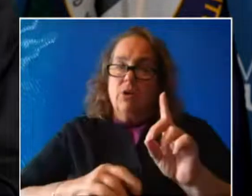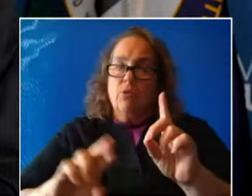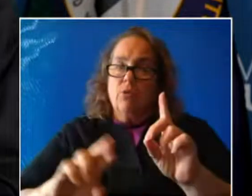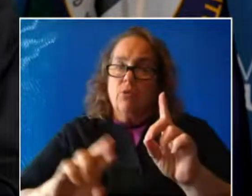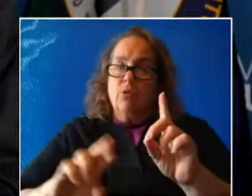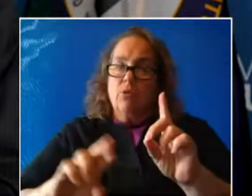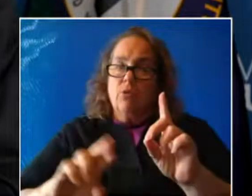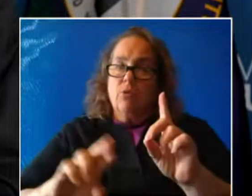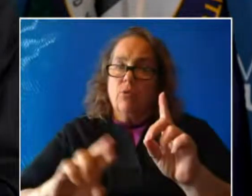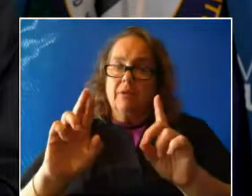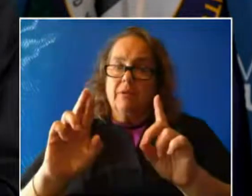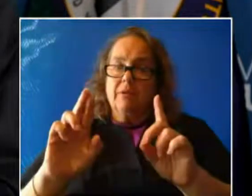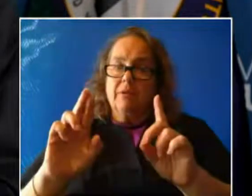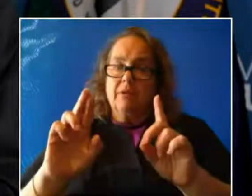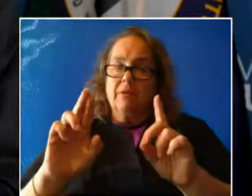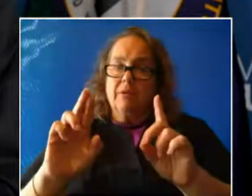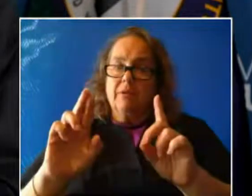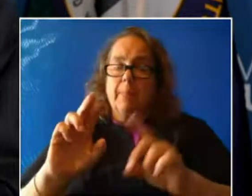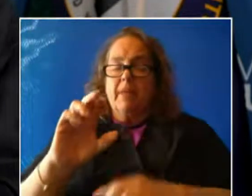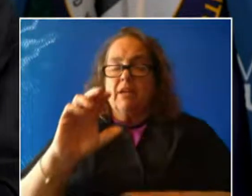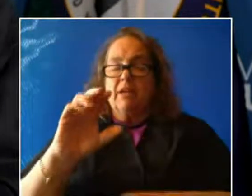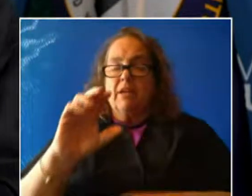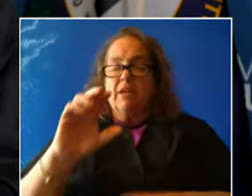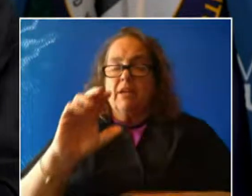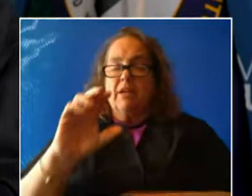Corinne Boyer from WEKU.